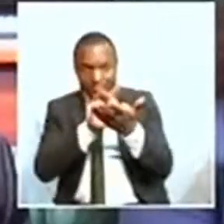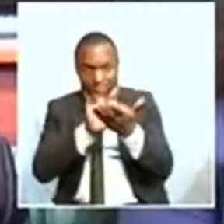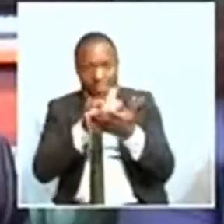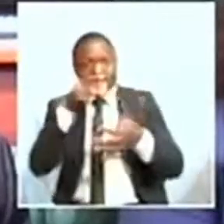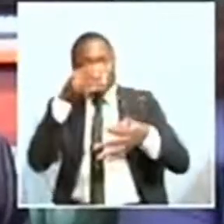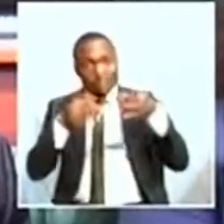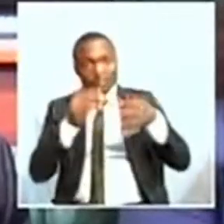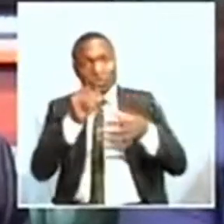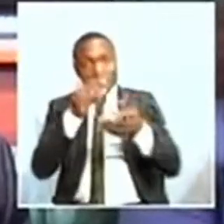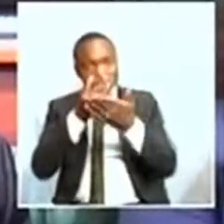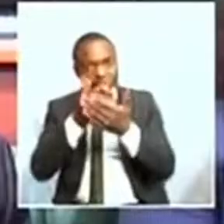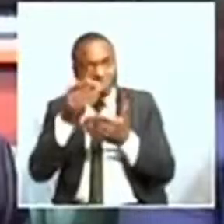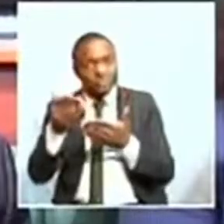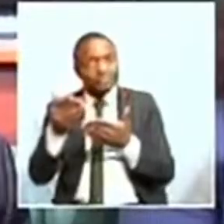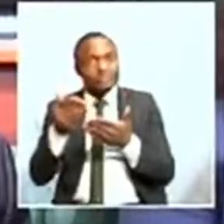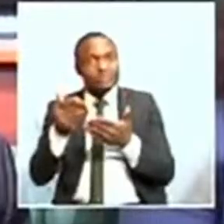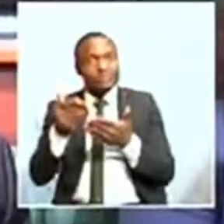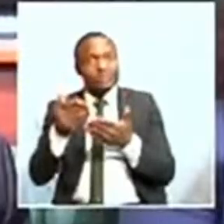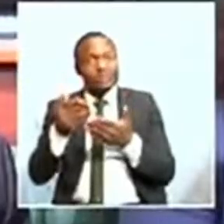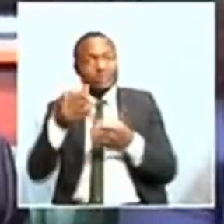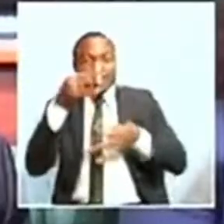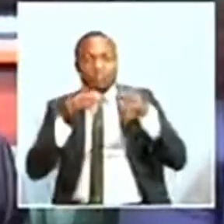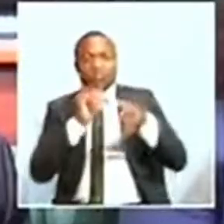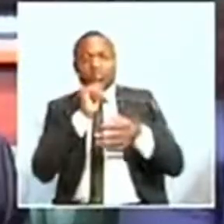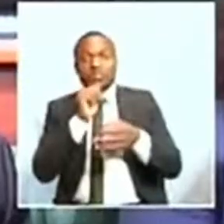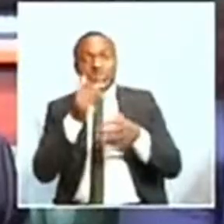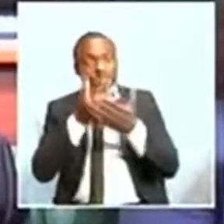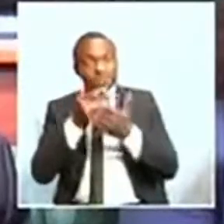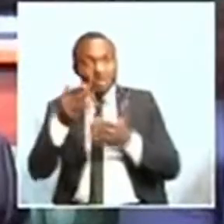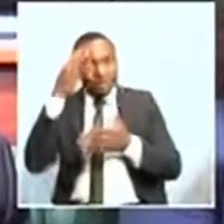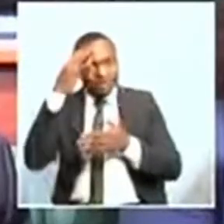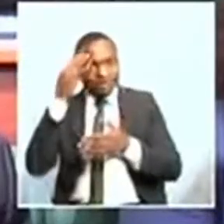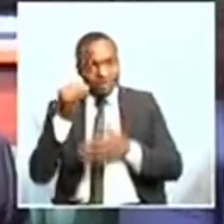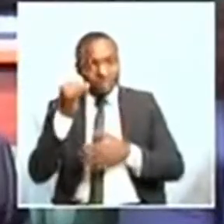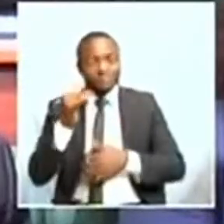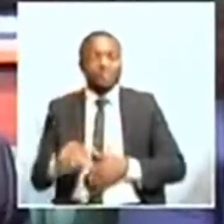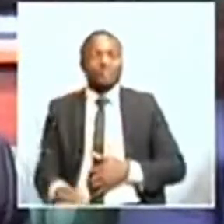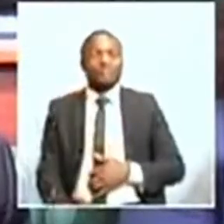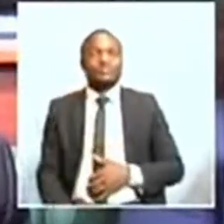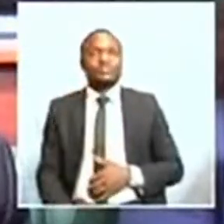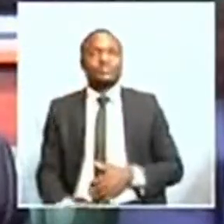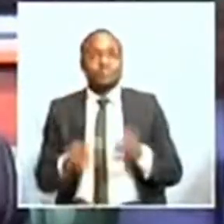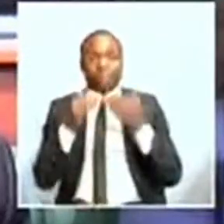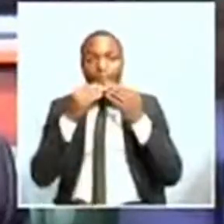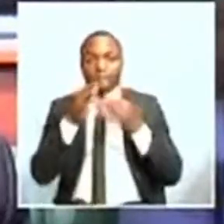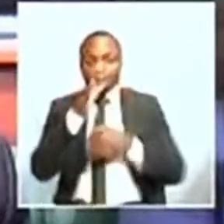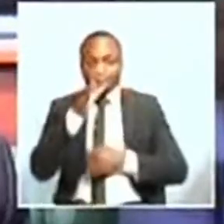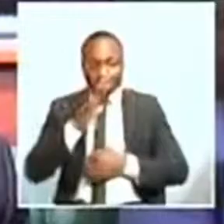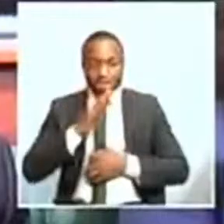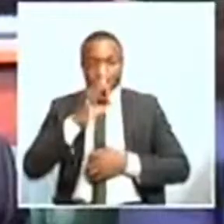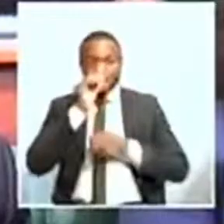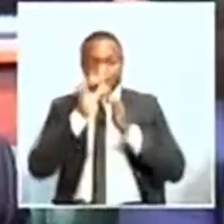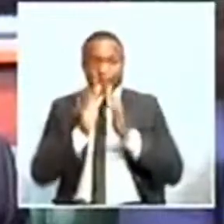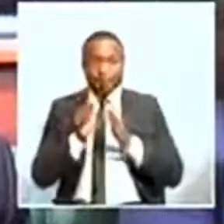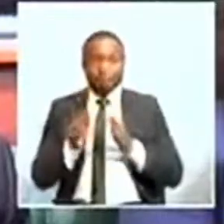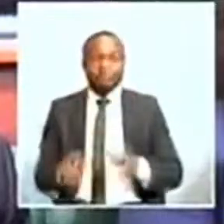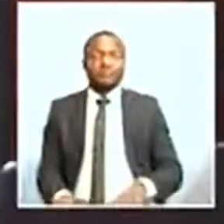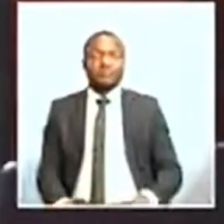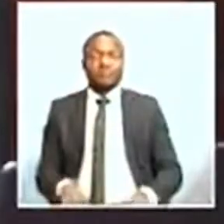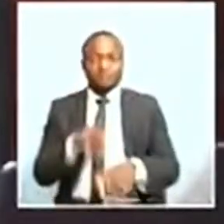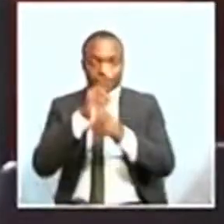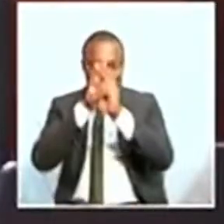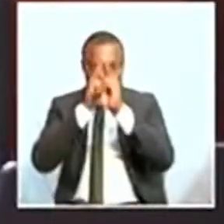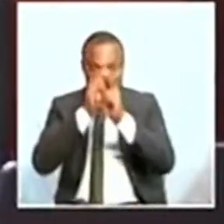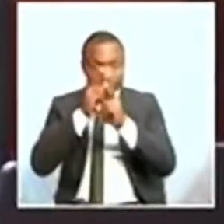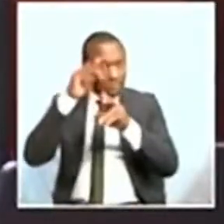have procured? If not, why? Thank you, Madam Speaker. The